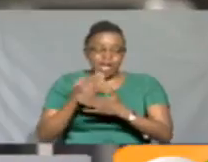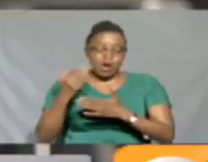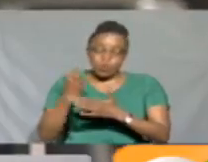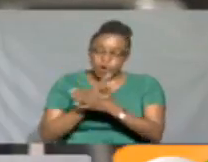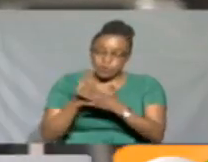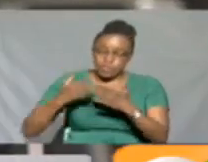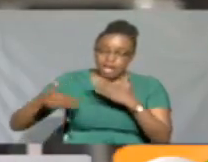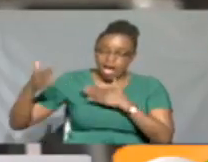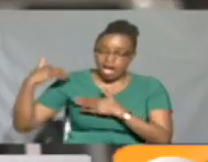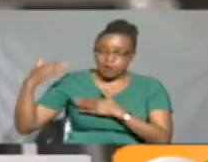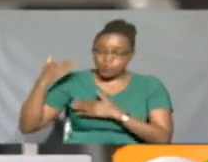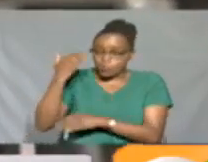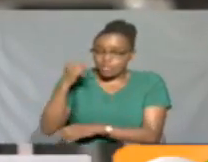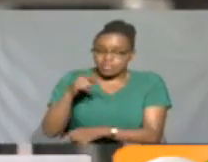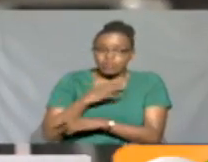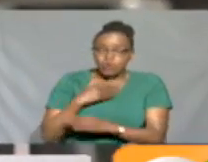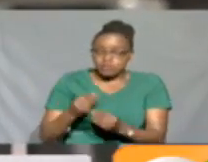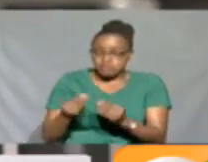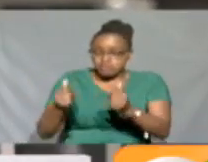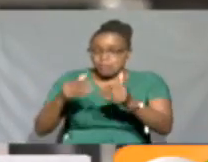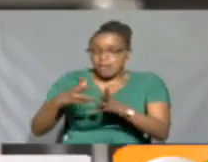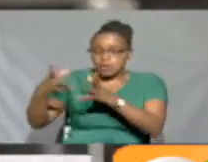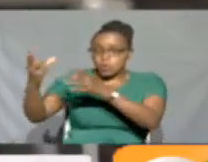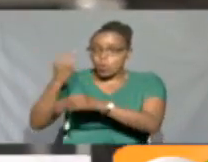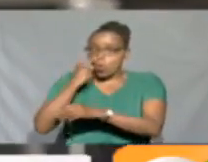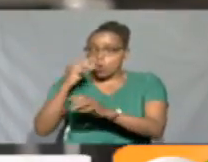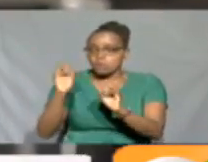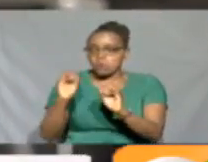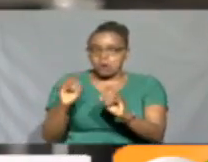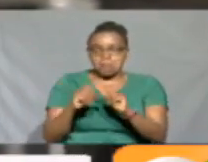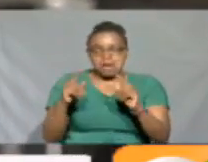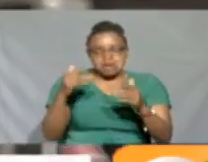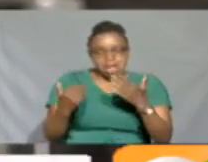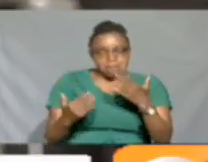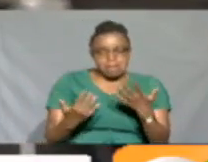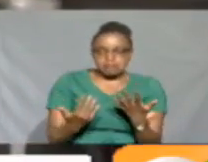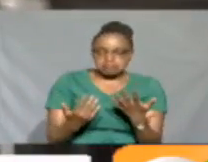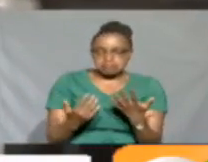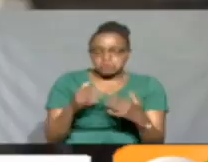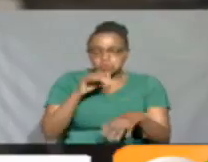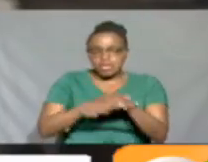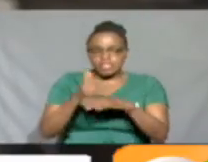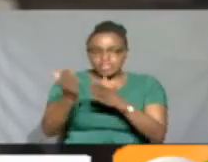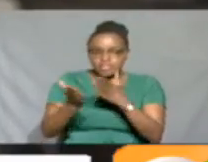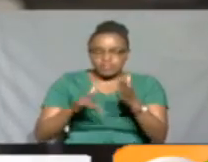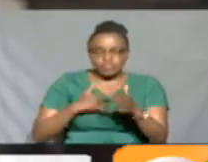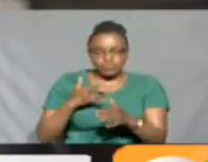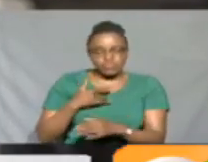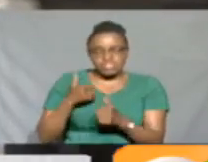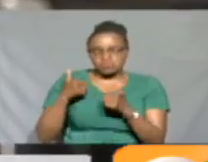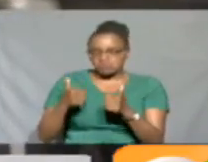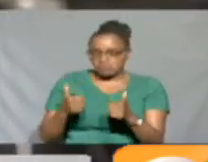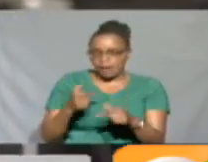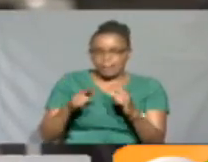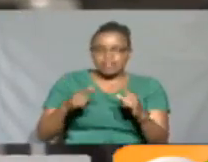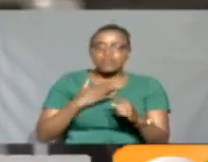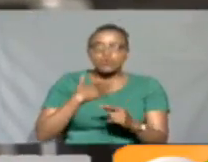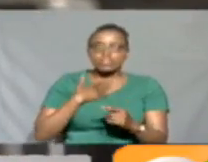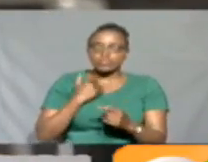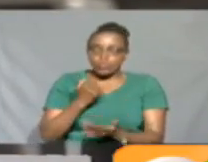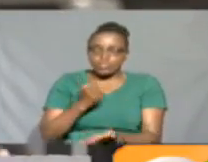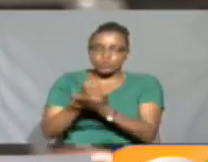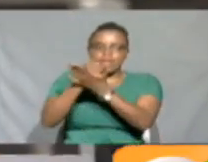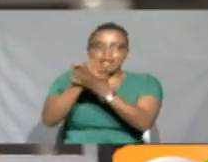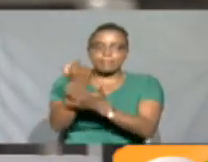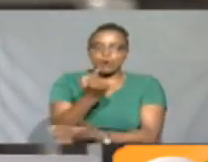immediate, and not because they want to be sorted and maybe go home or maybe to be attended to feel better. They want to be helped.